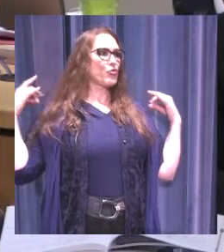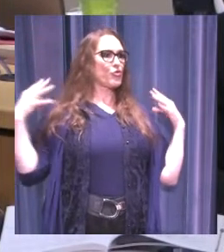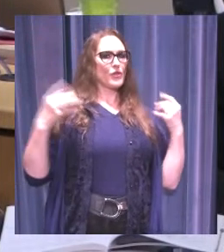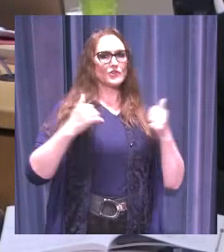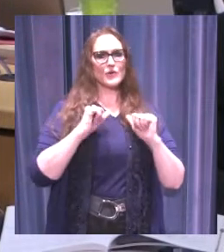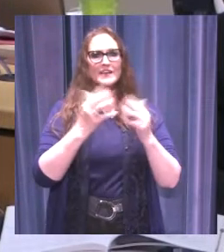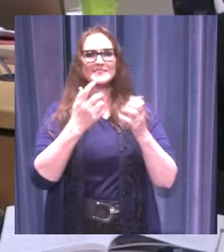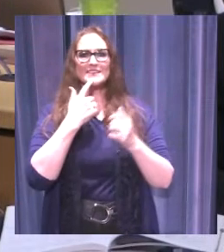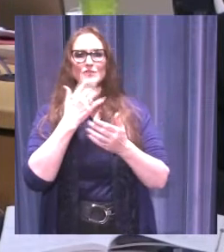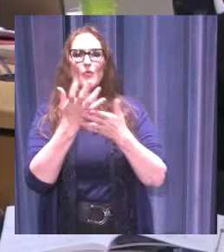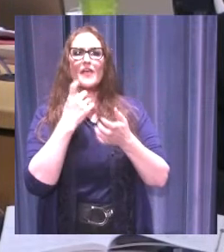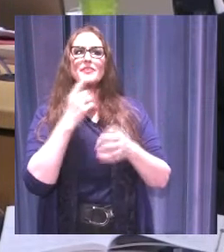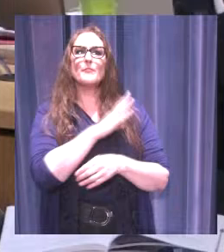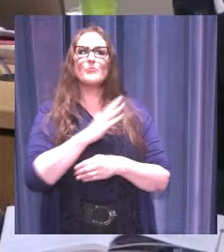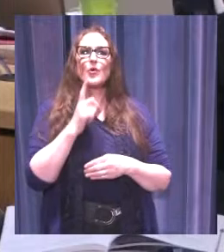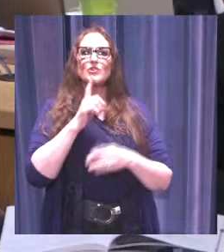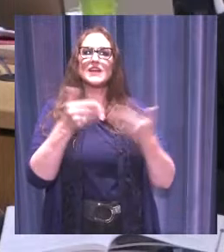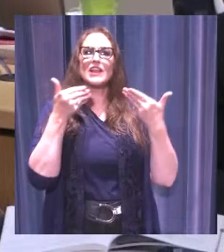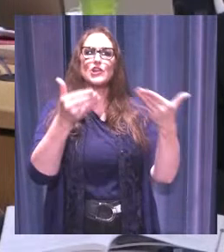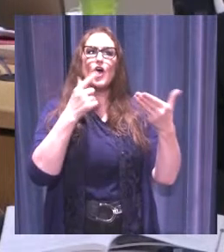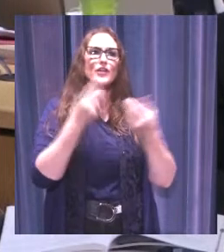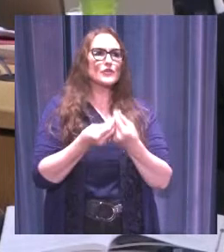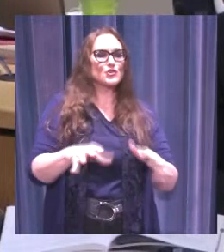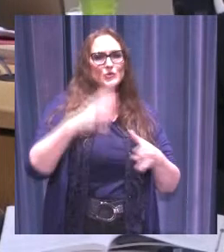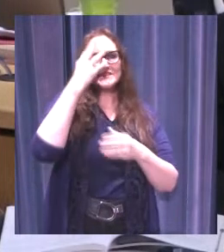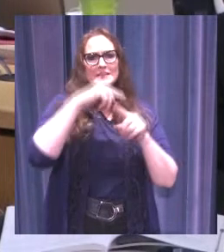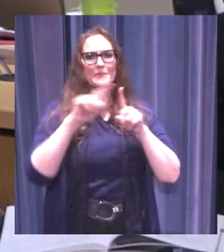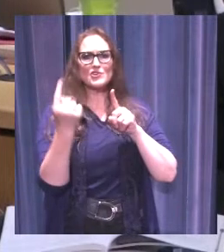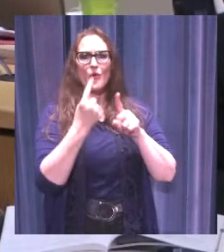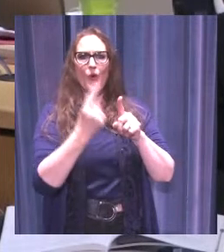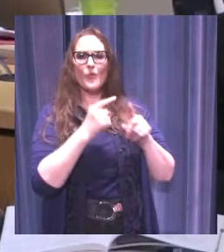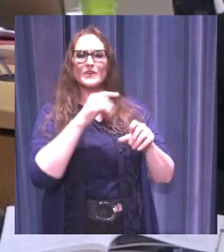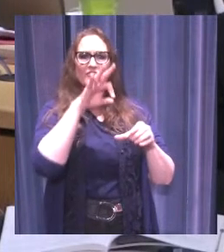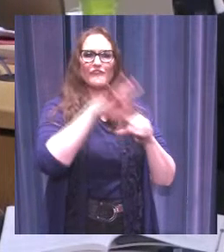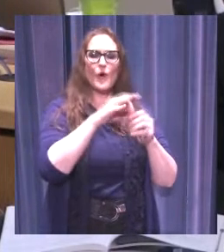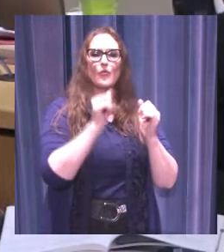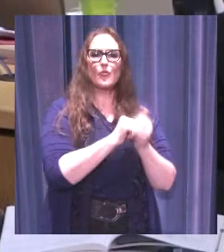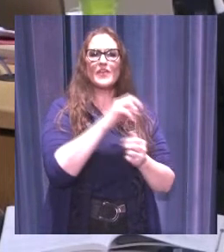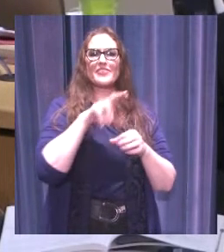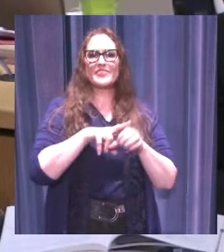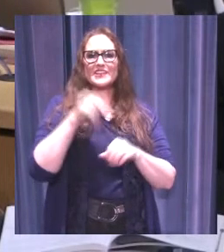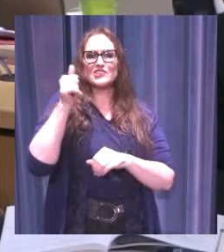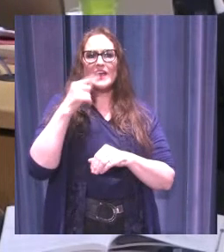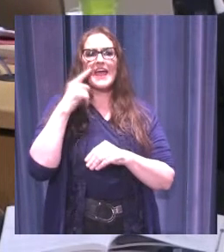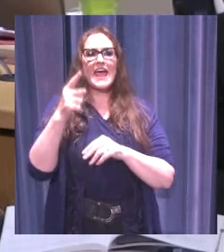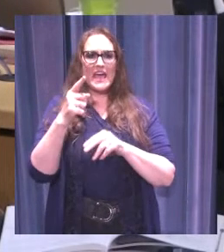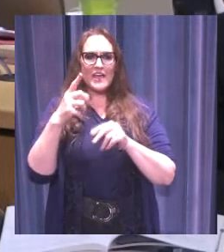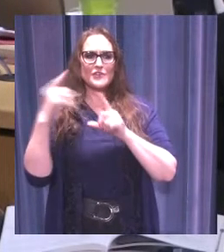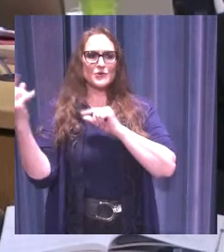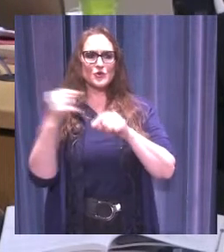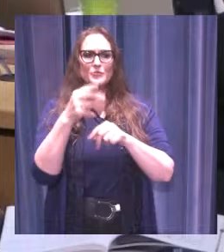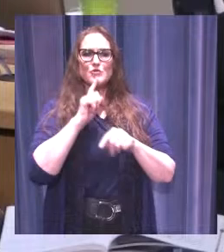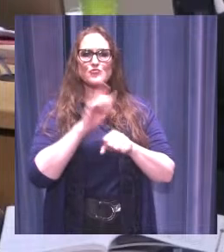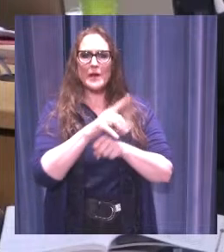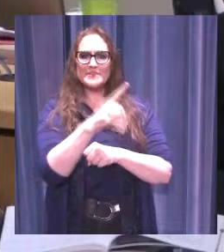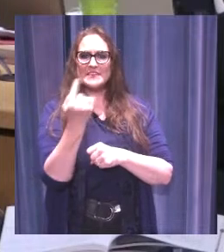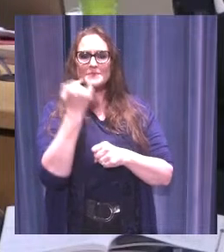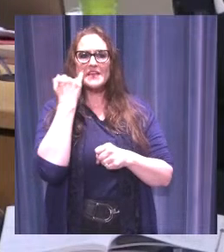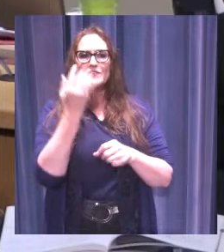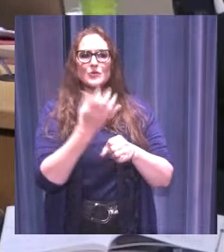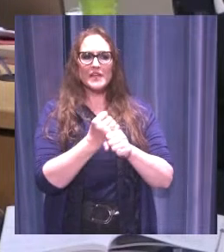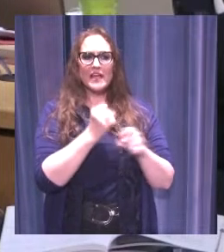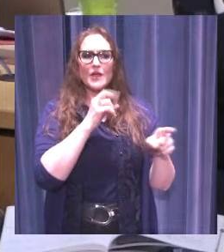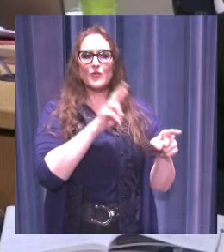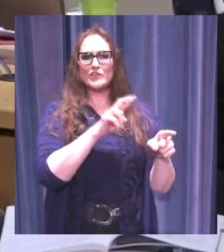along and that you lose sleep over this, and yet you always vote with the chair, and there's a rumor that you promised him something if you'd get Richardson Snell